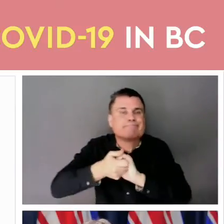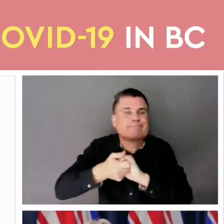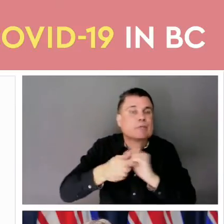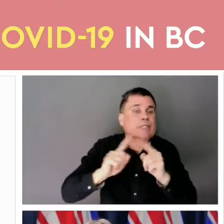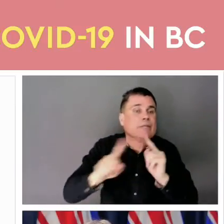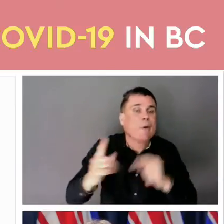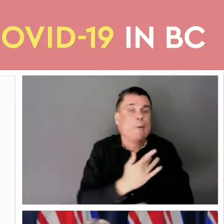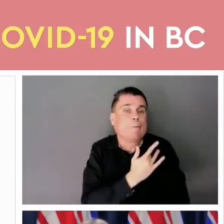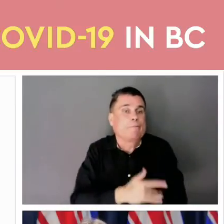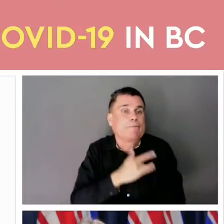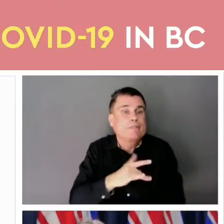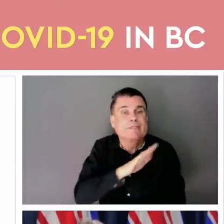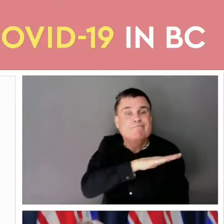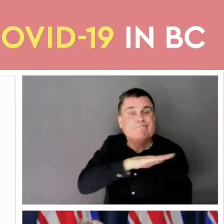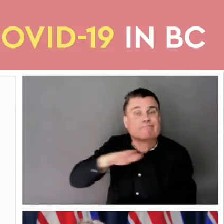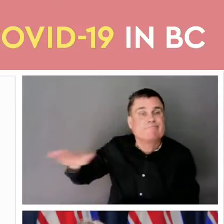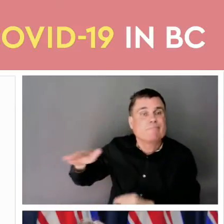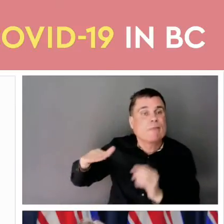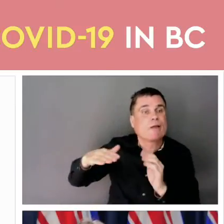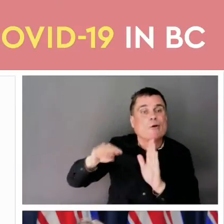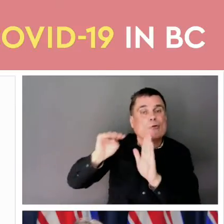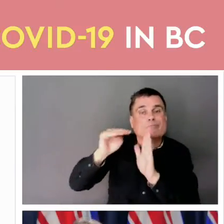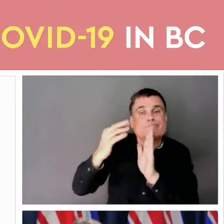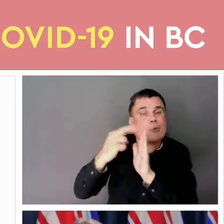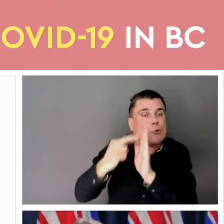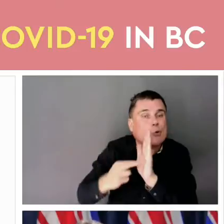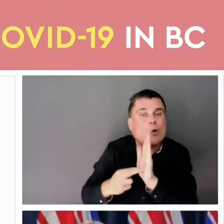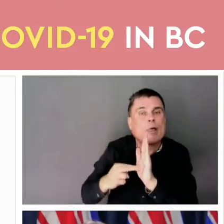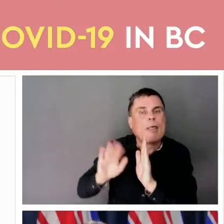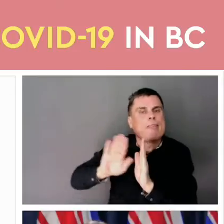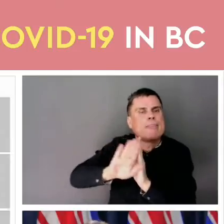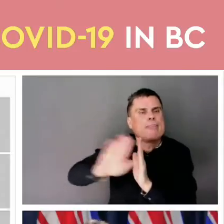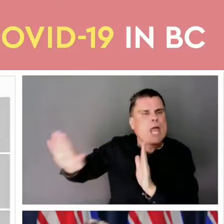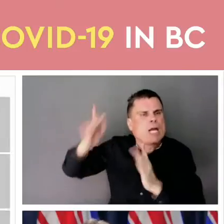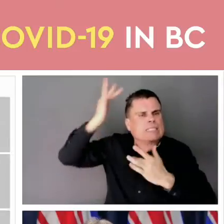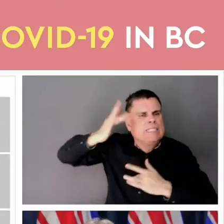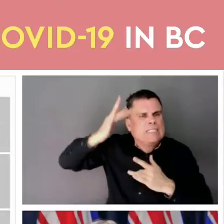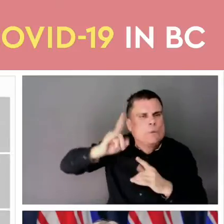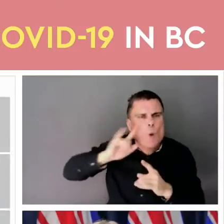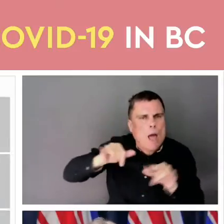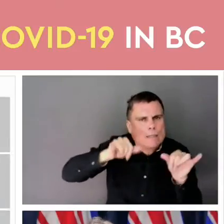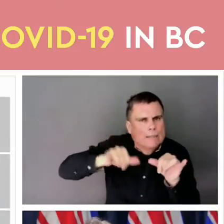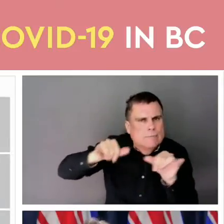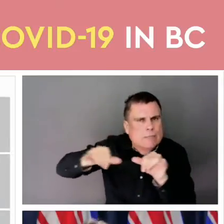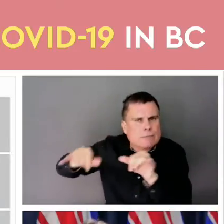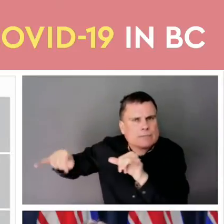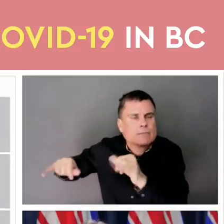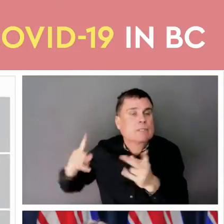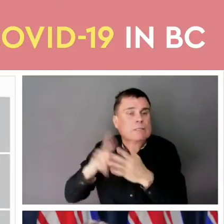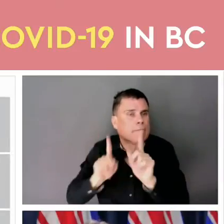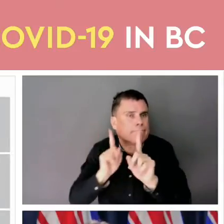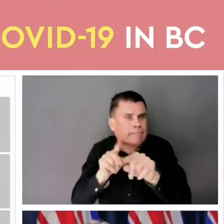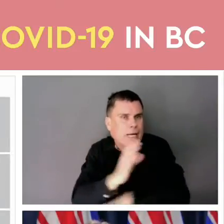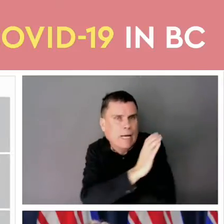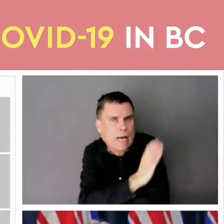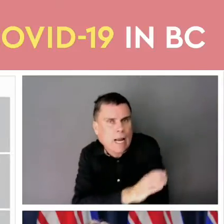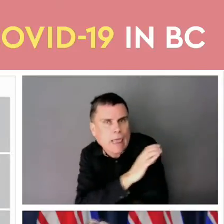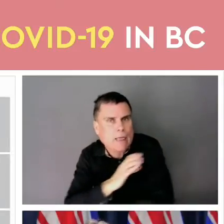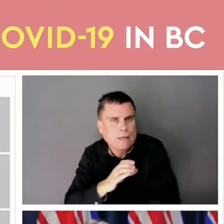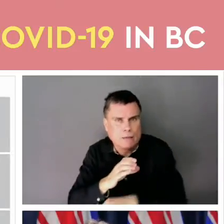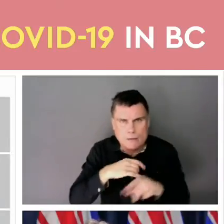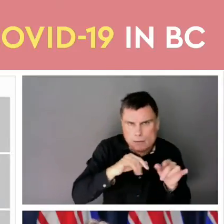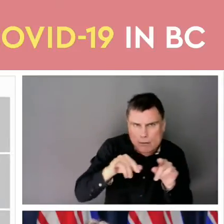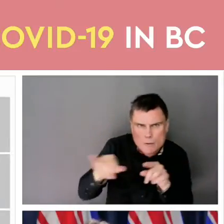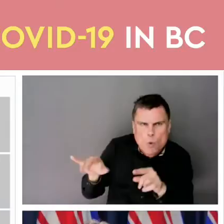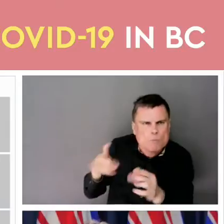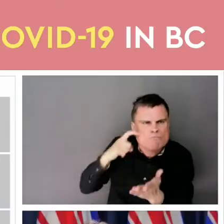to figure out who these individuals are and how we will approach getting them immunized, starting in phase 3.